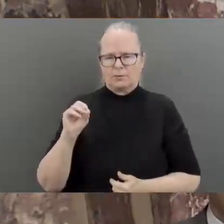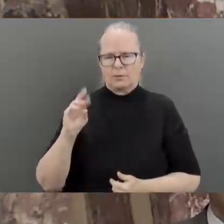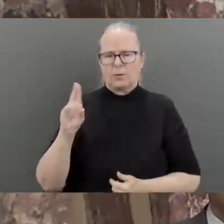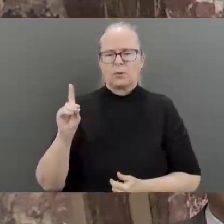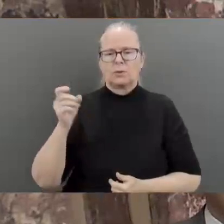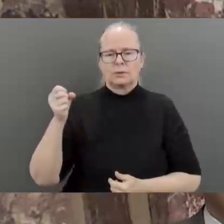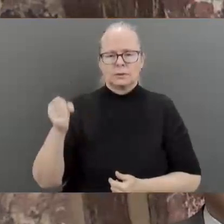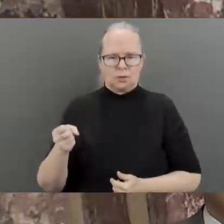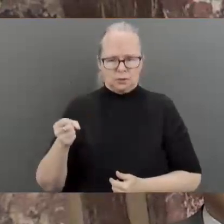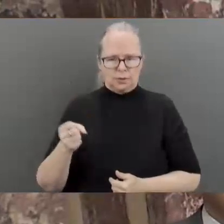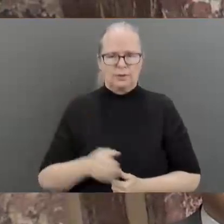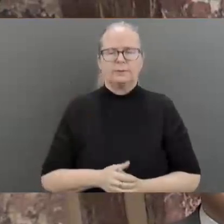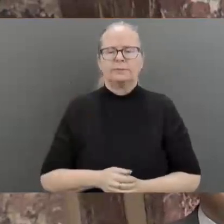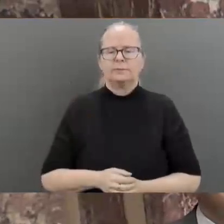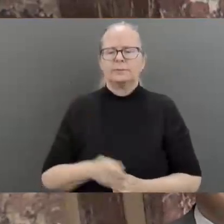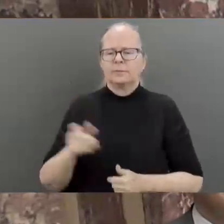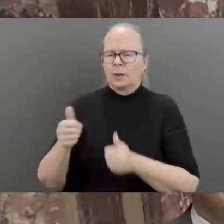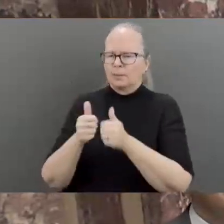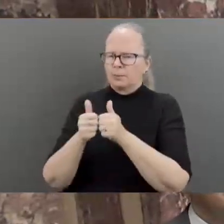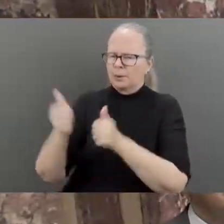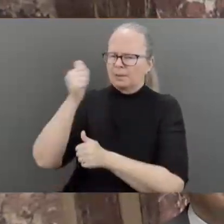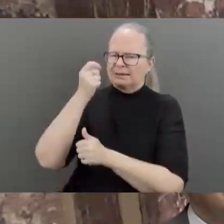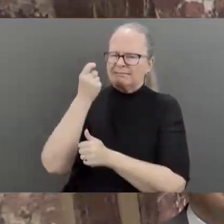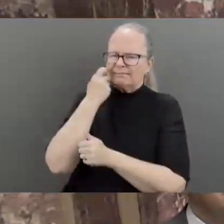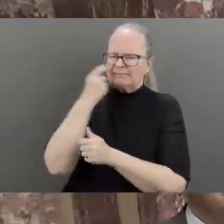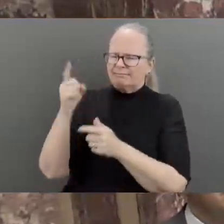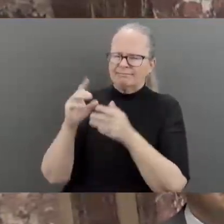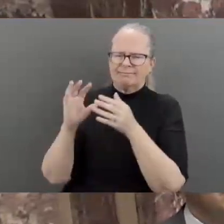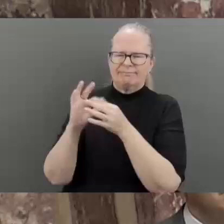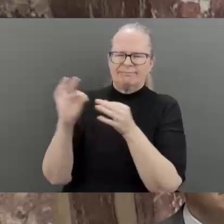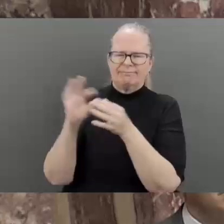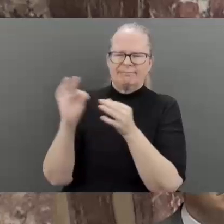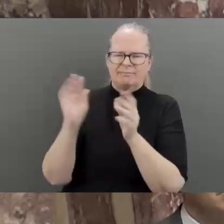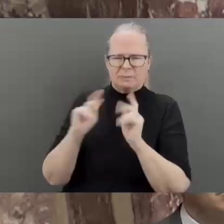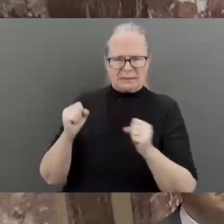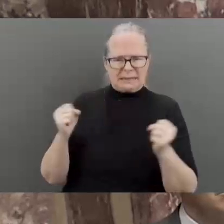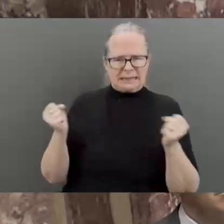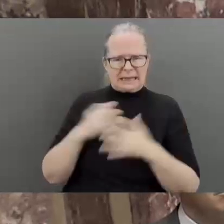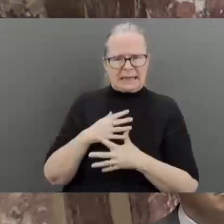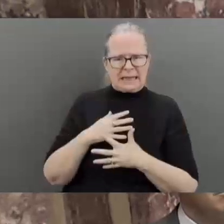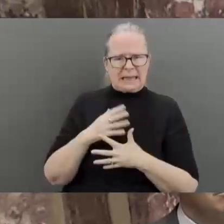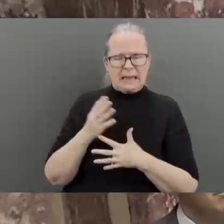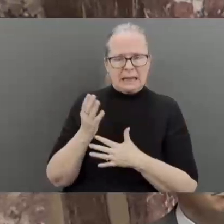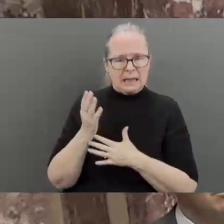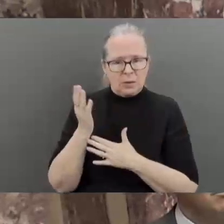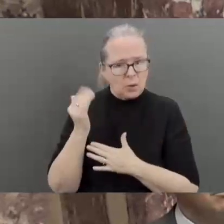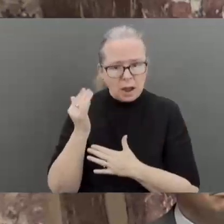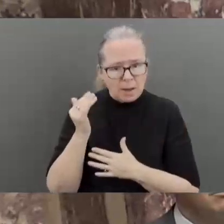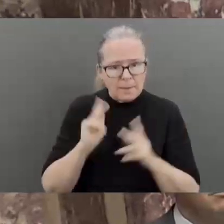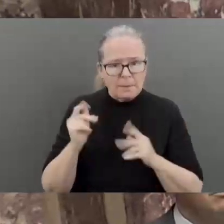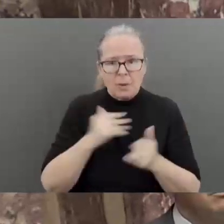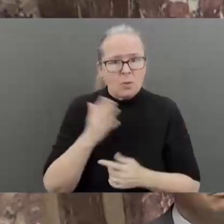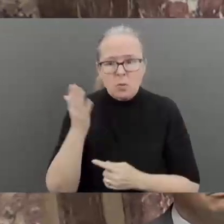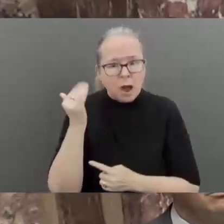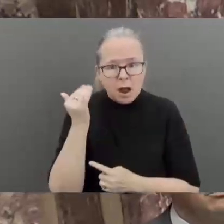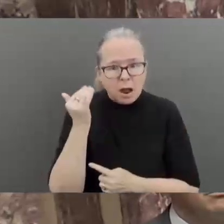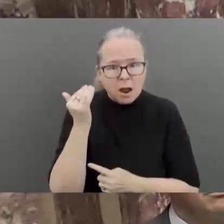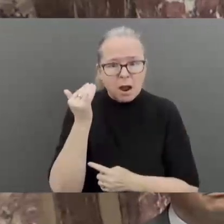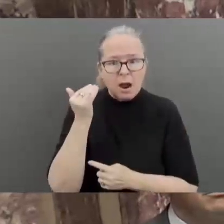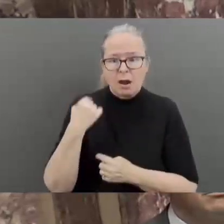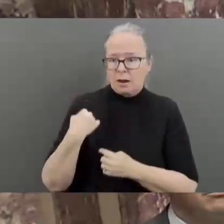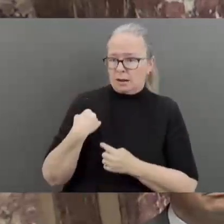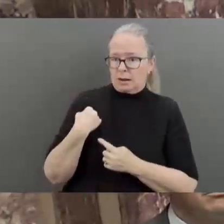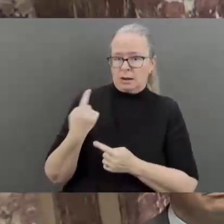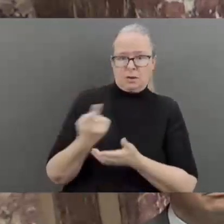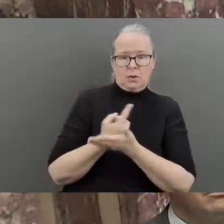what else shakes people's confidence in British Columbia. Within the last week, the RCMP dismantled not